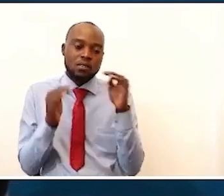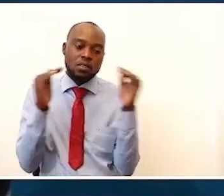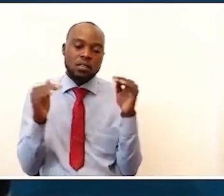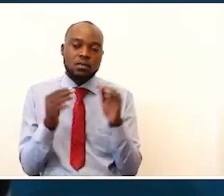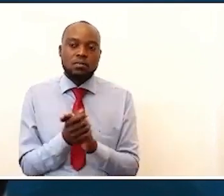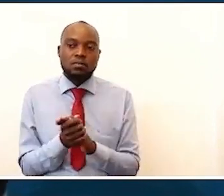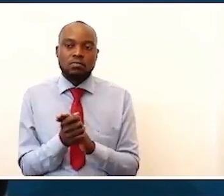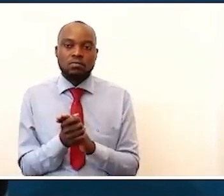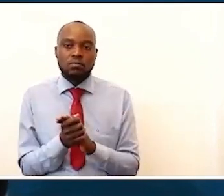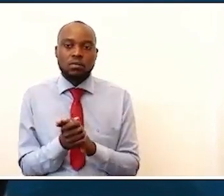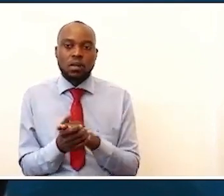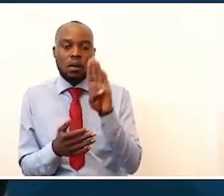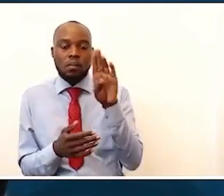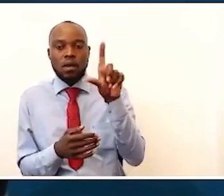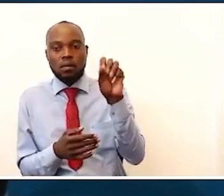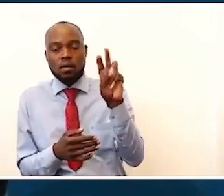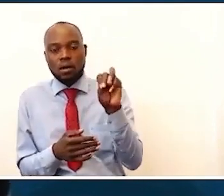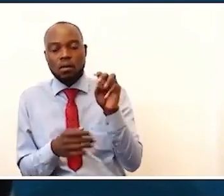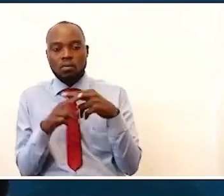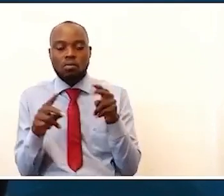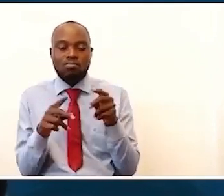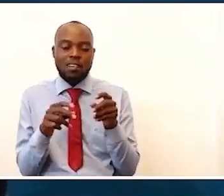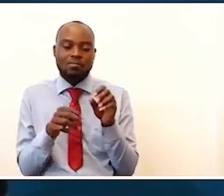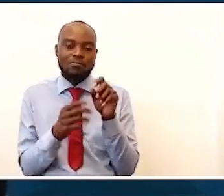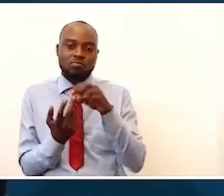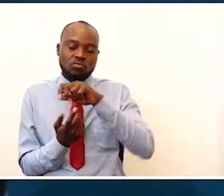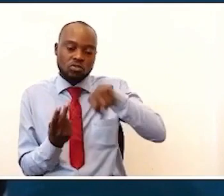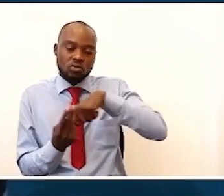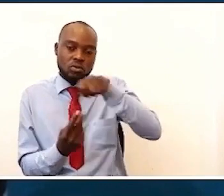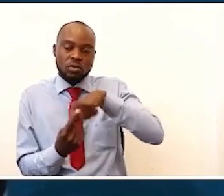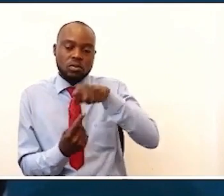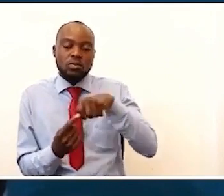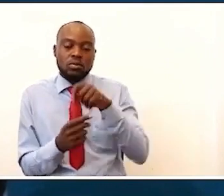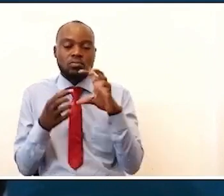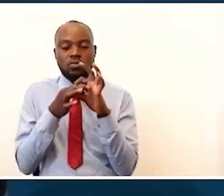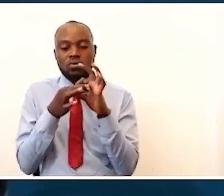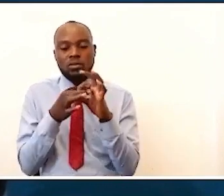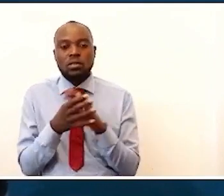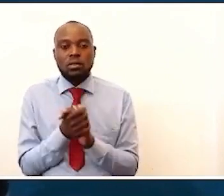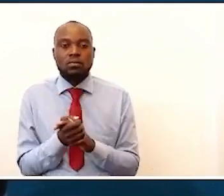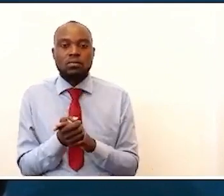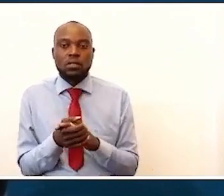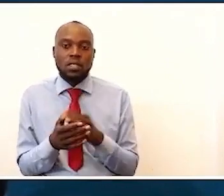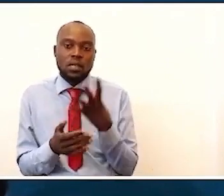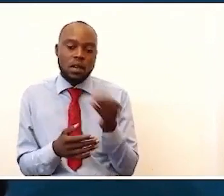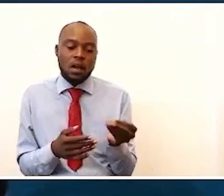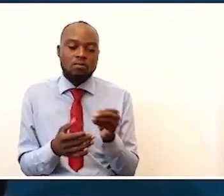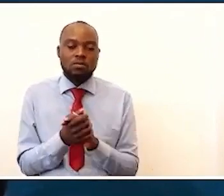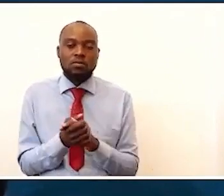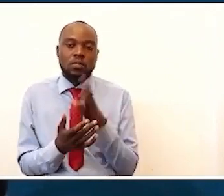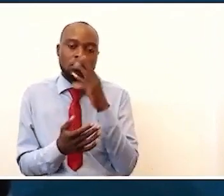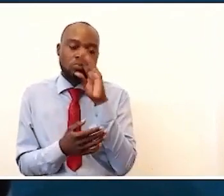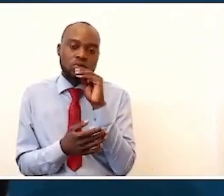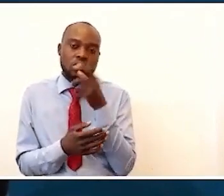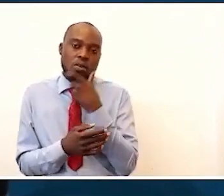entails DRM for a renewed social contract and specifically has outputs that speak to the